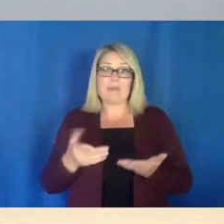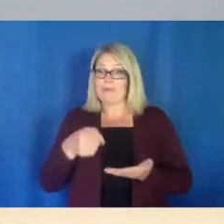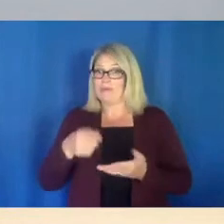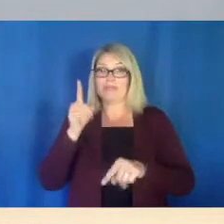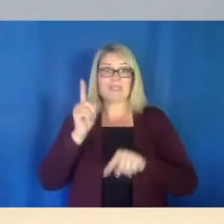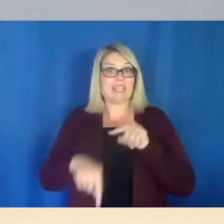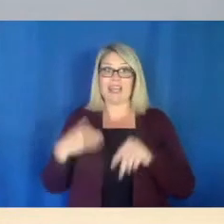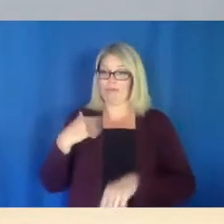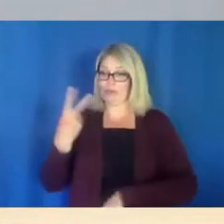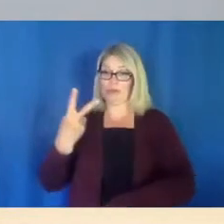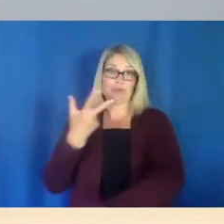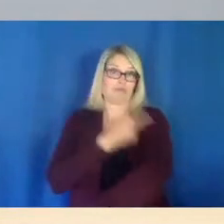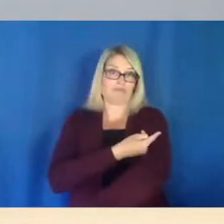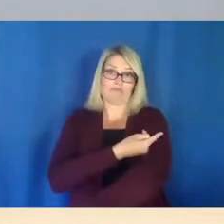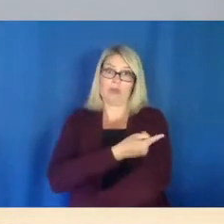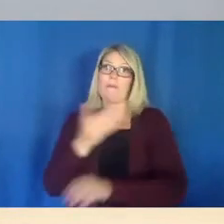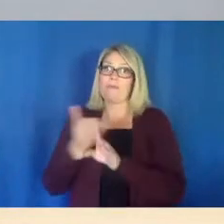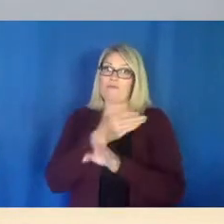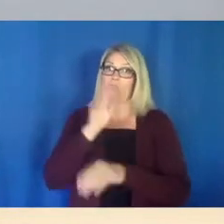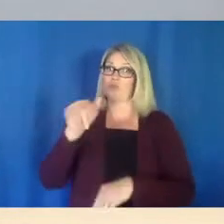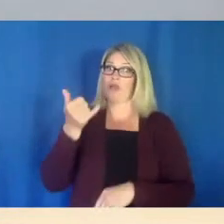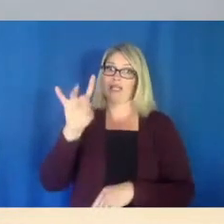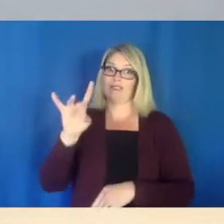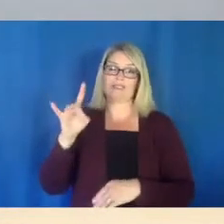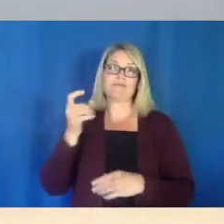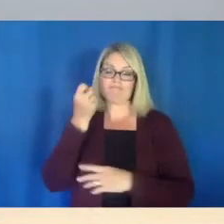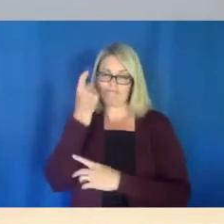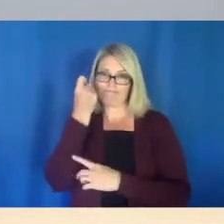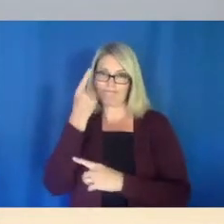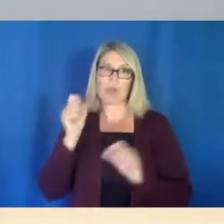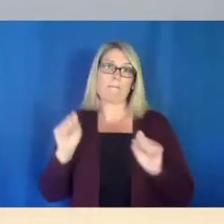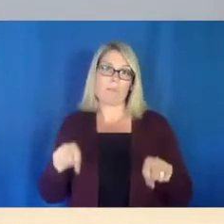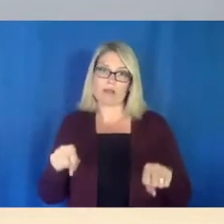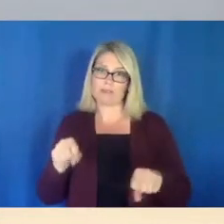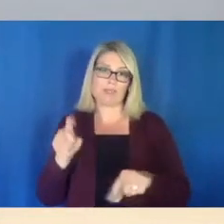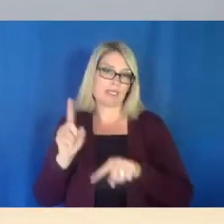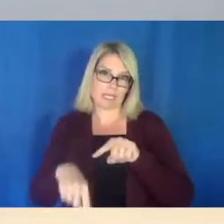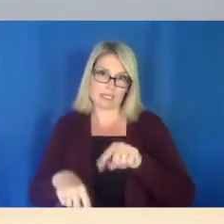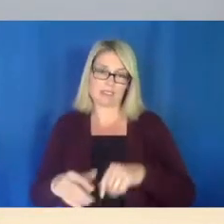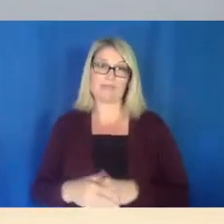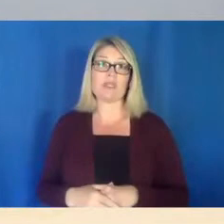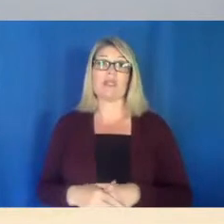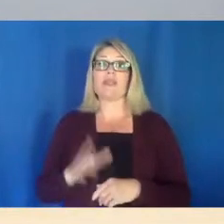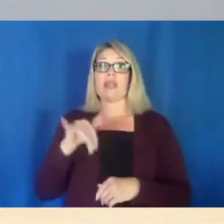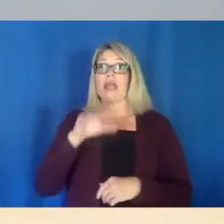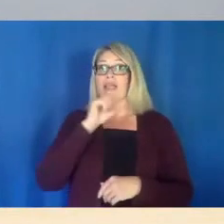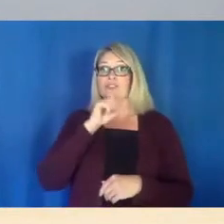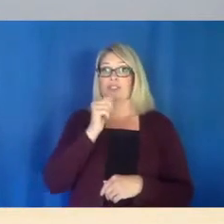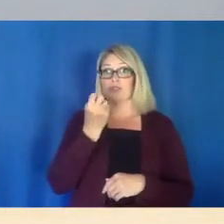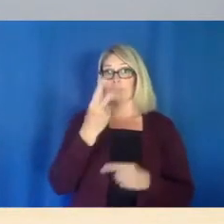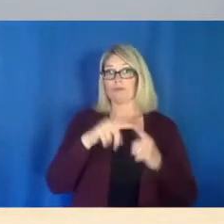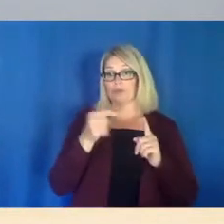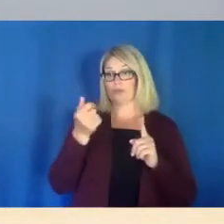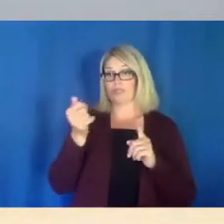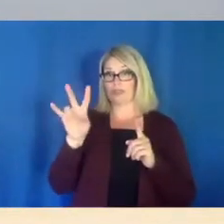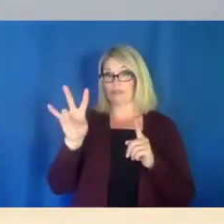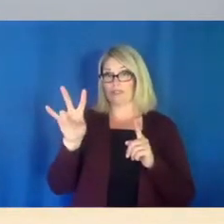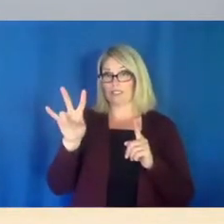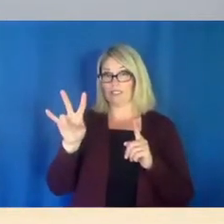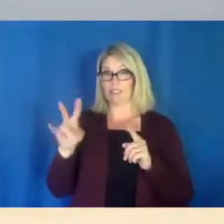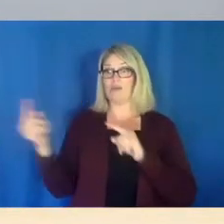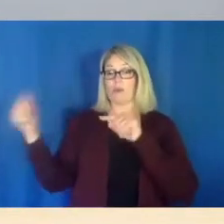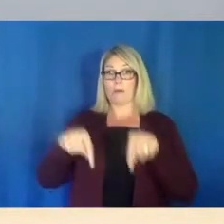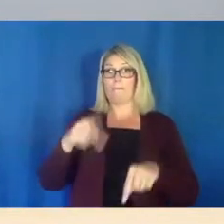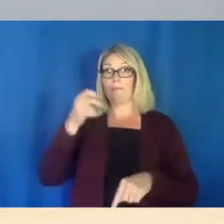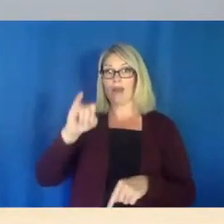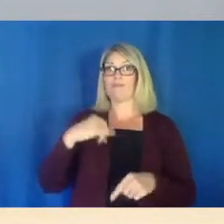2 doses before July 18th. For youth aged 12 to 17 coming to PEI with family, there are 2